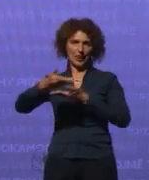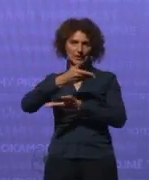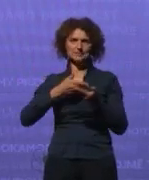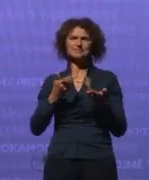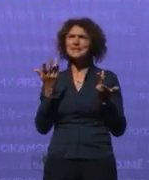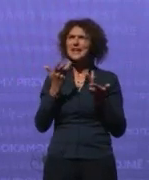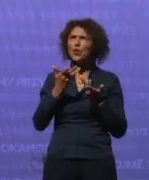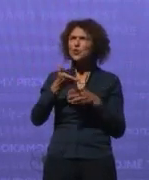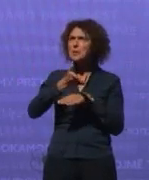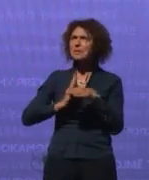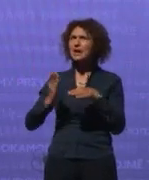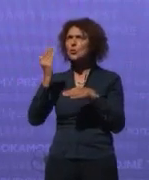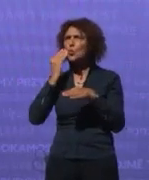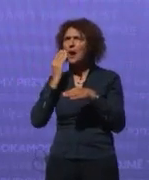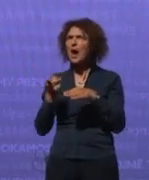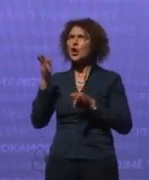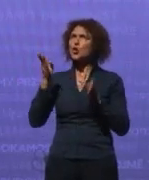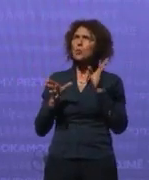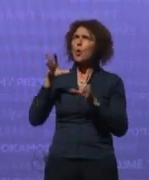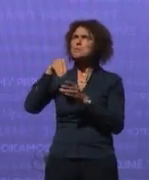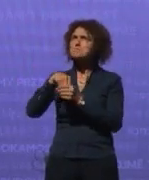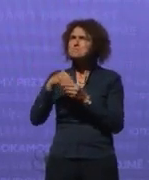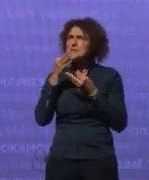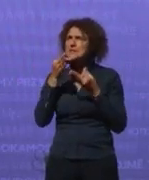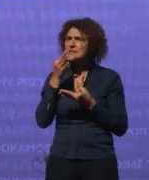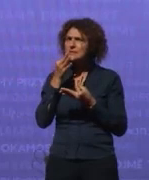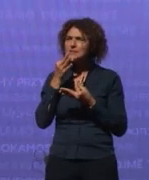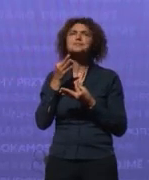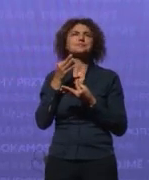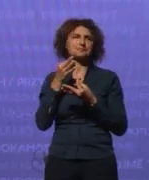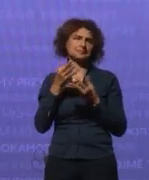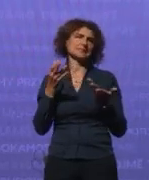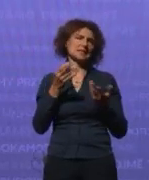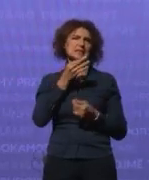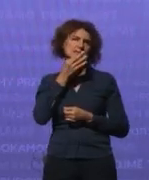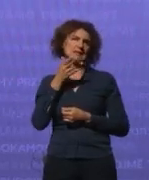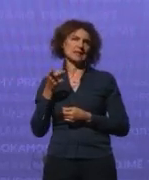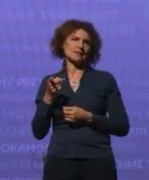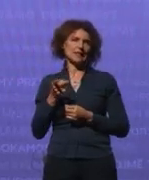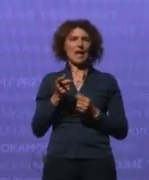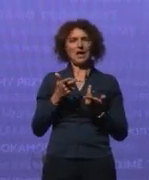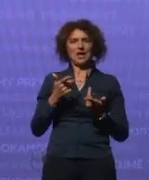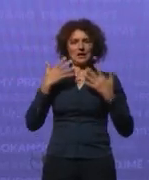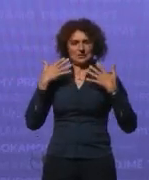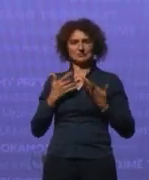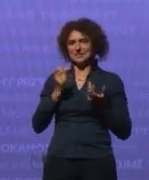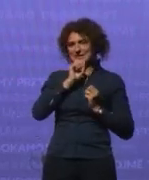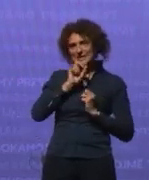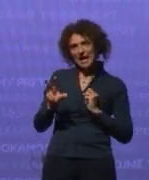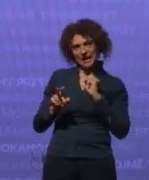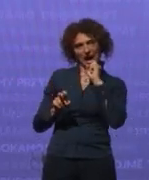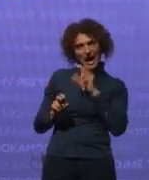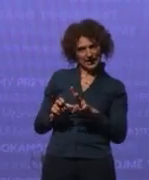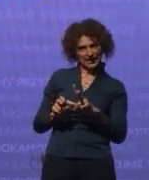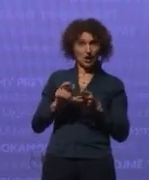human social cognitions, the social signals that we give and receive every day